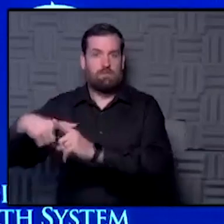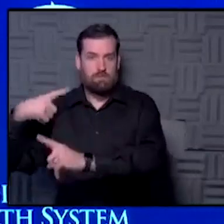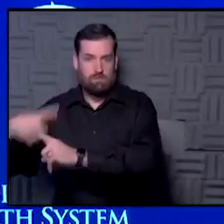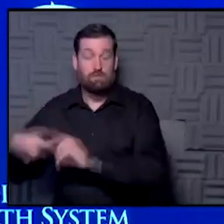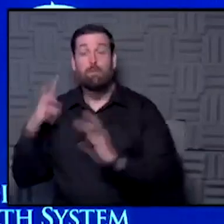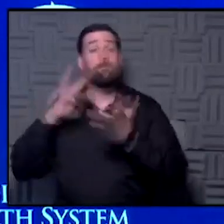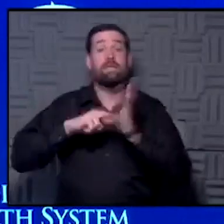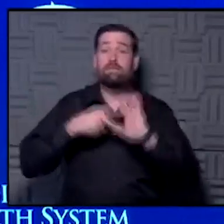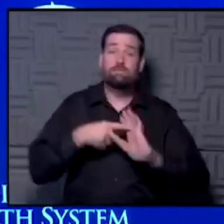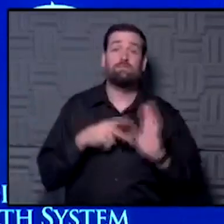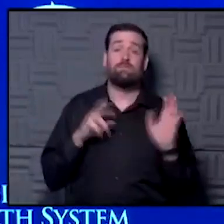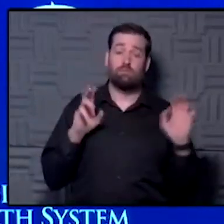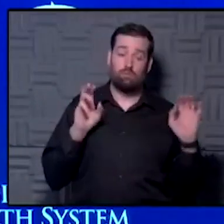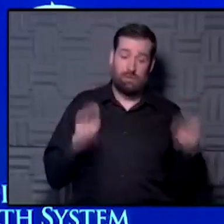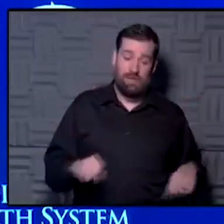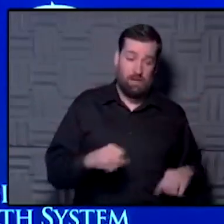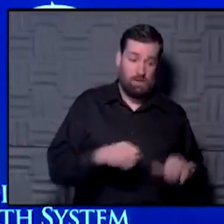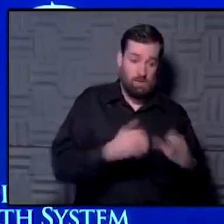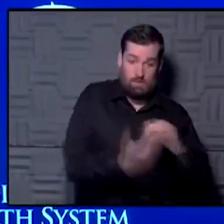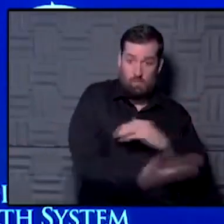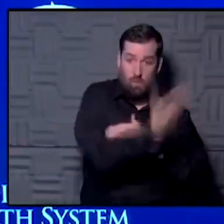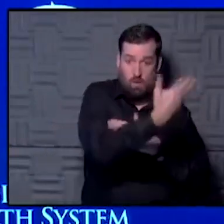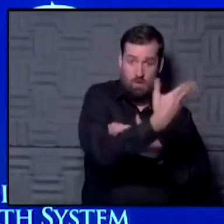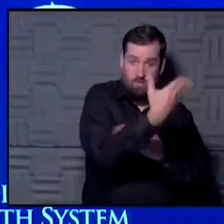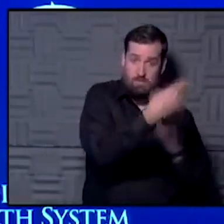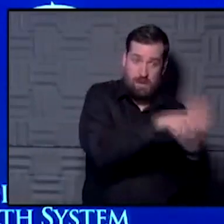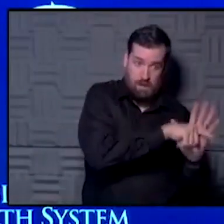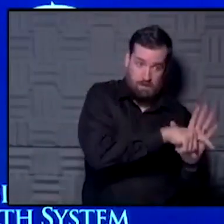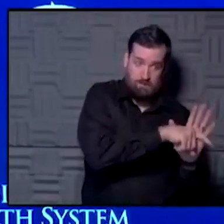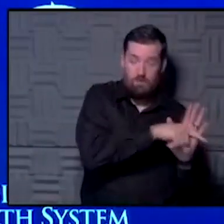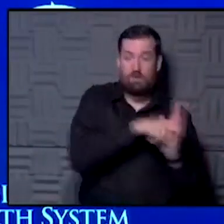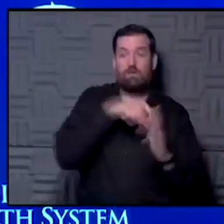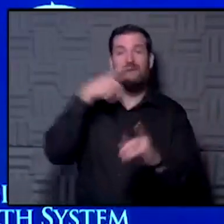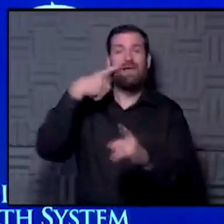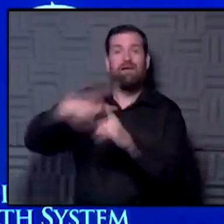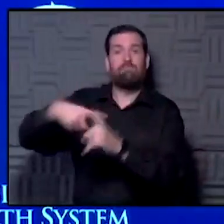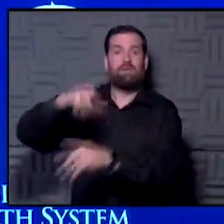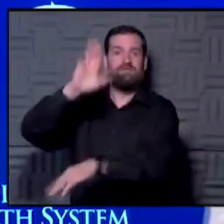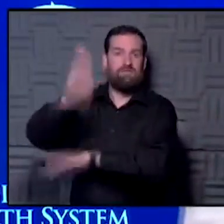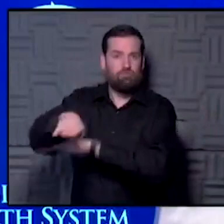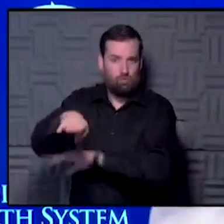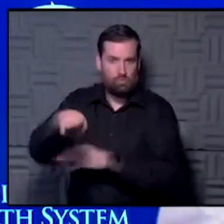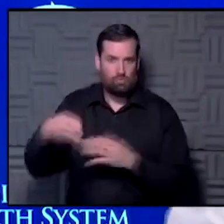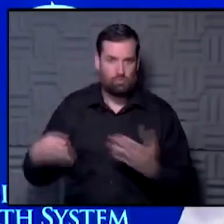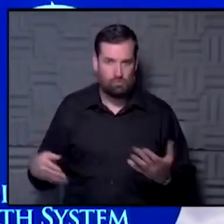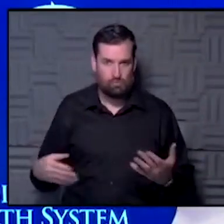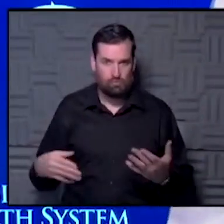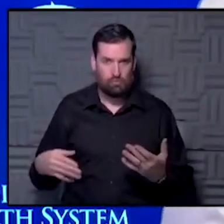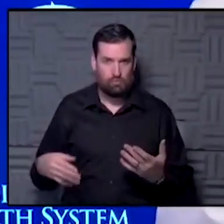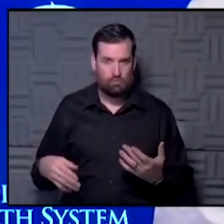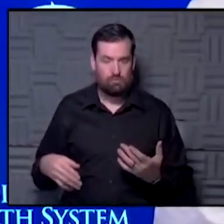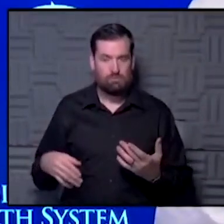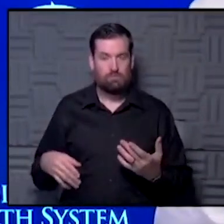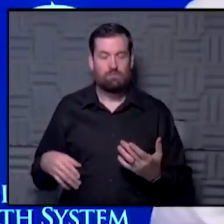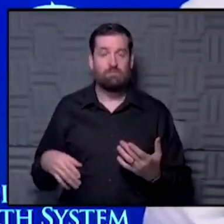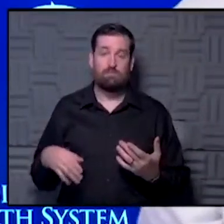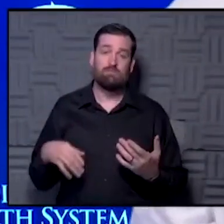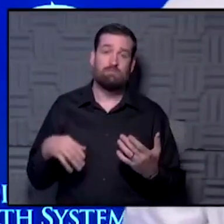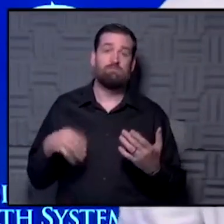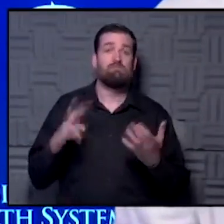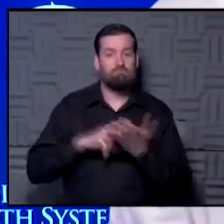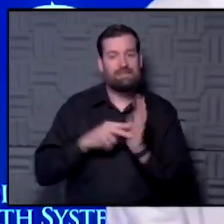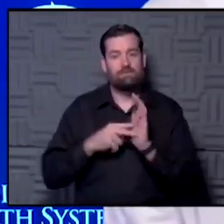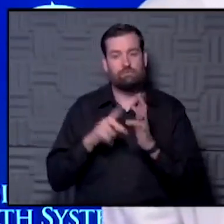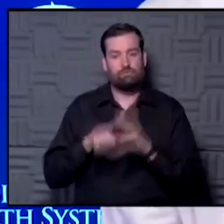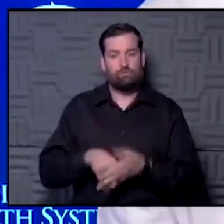means is that you can be negative in the morning, as you said earlier, positive in the afternoon, and that's when you're starting to